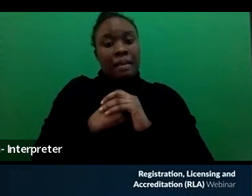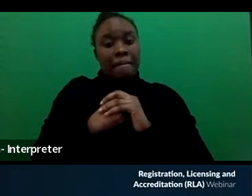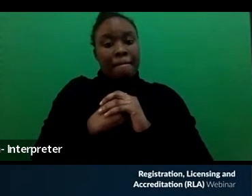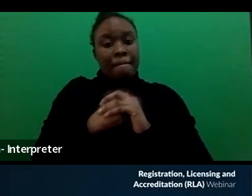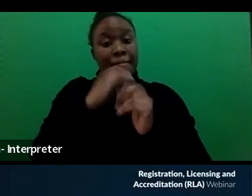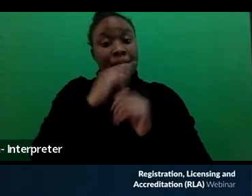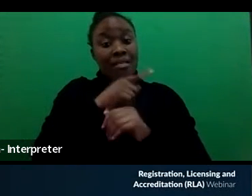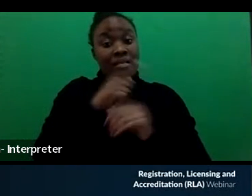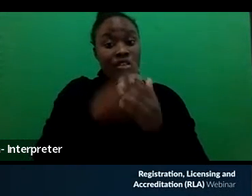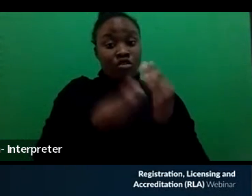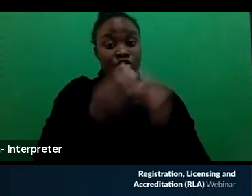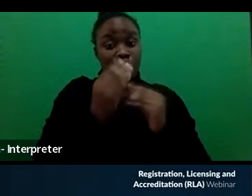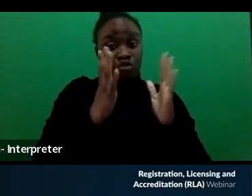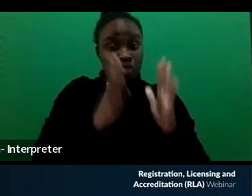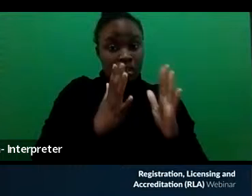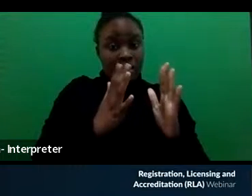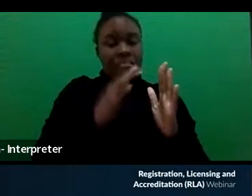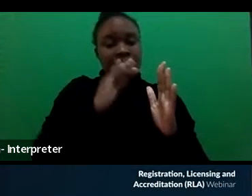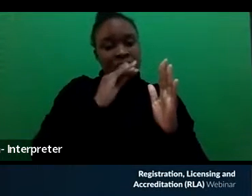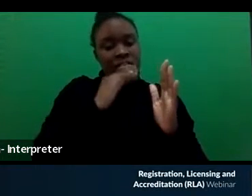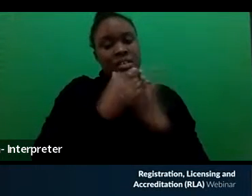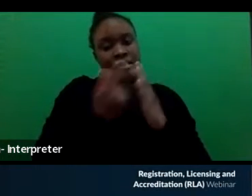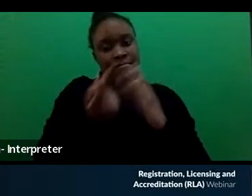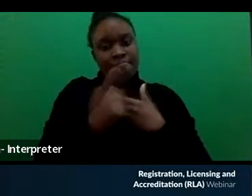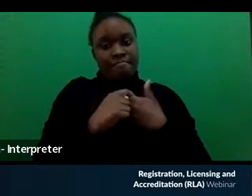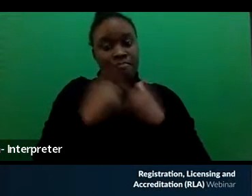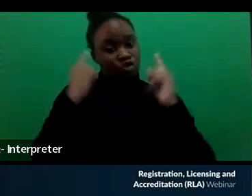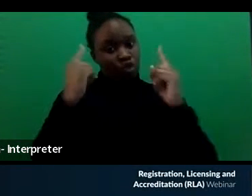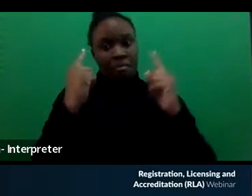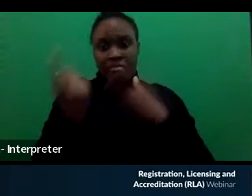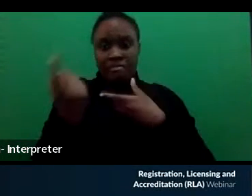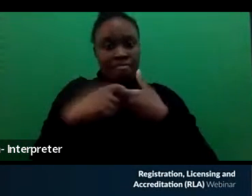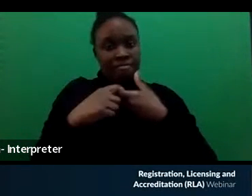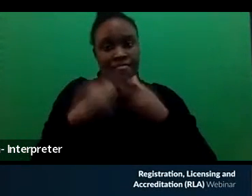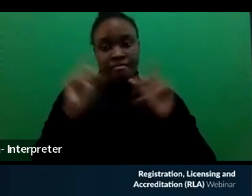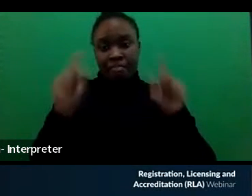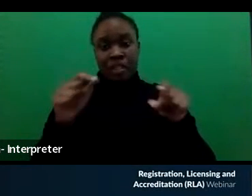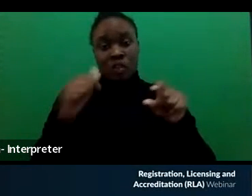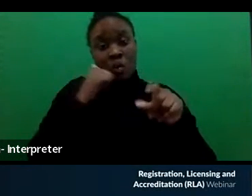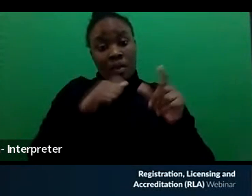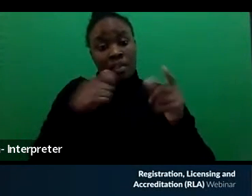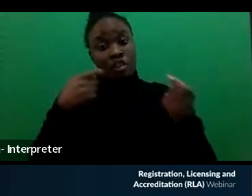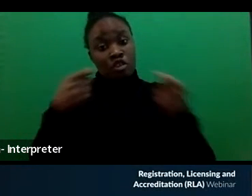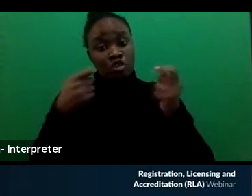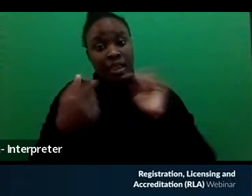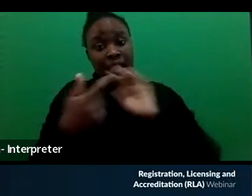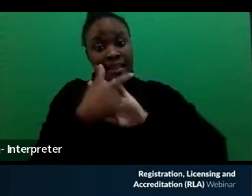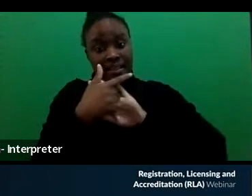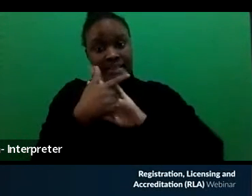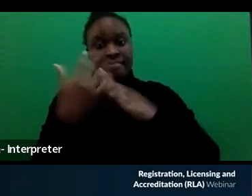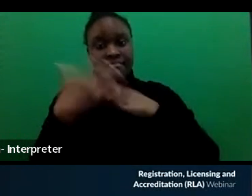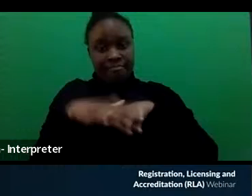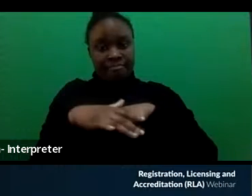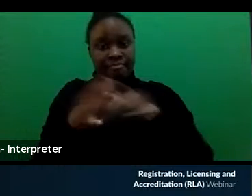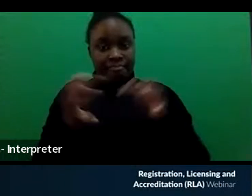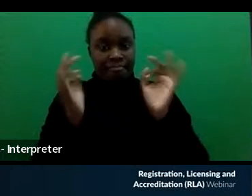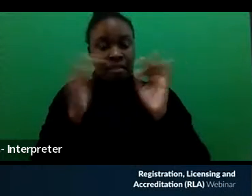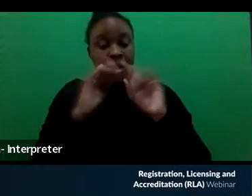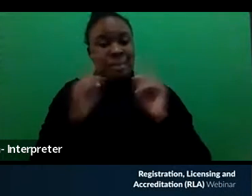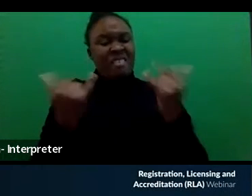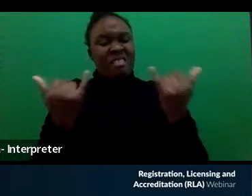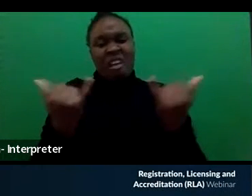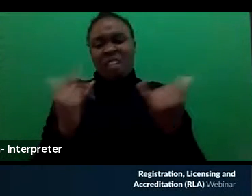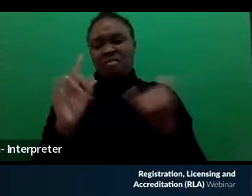traders will be obligated to come on board when the Control Act is implemented. So at this point in time, they are